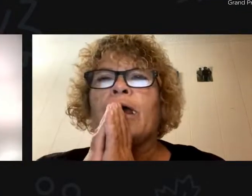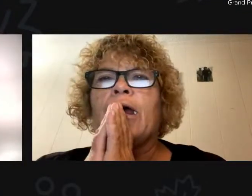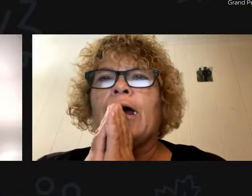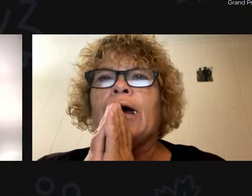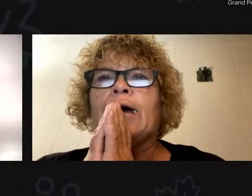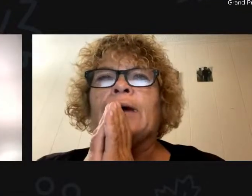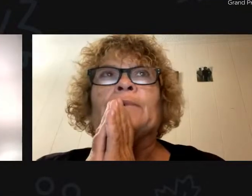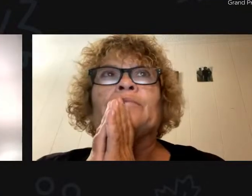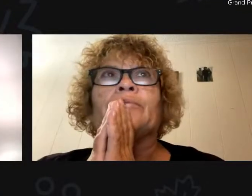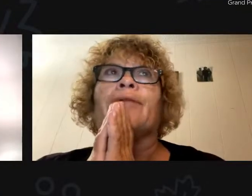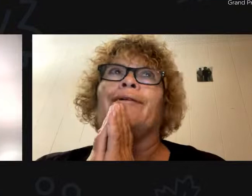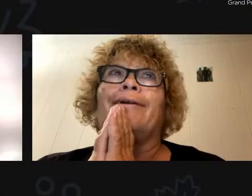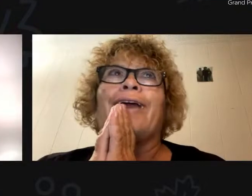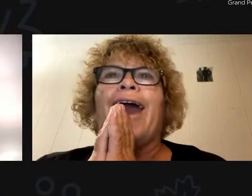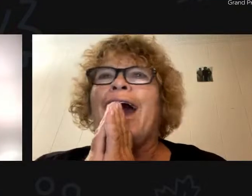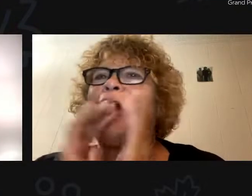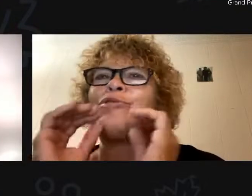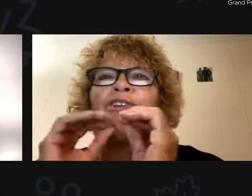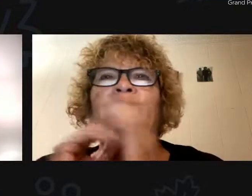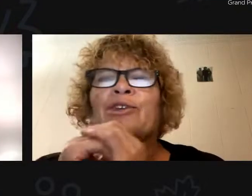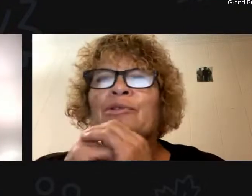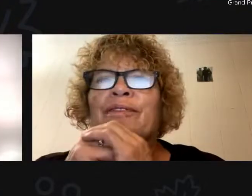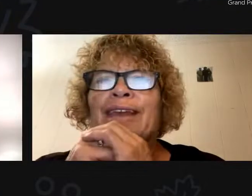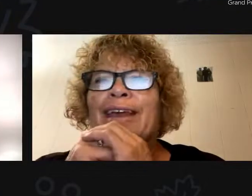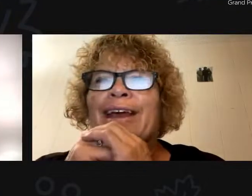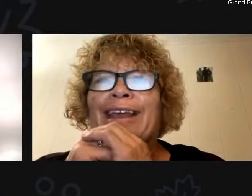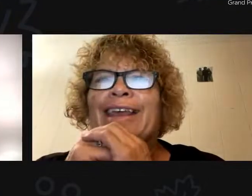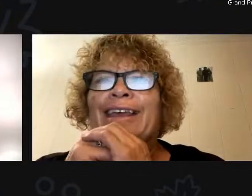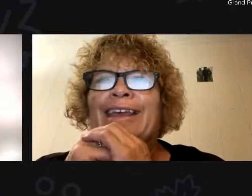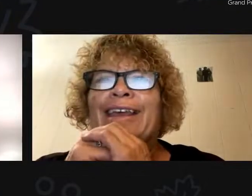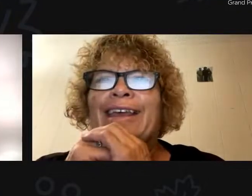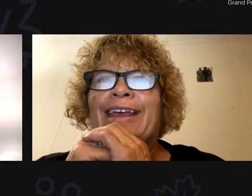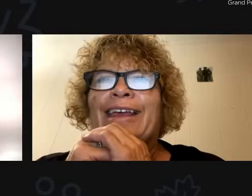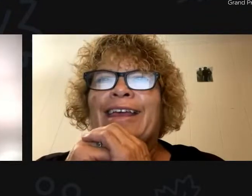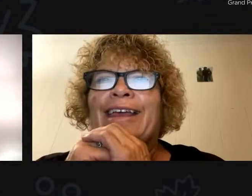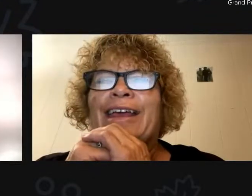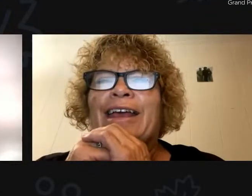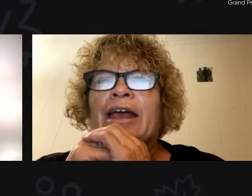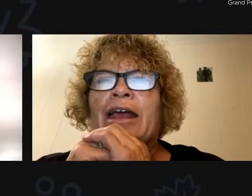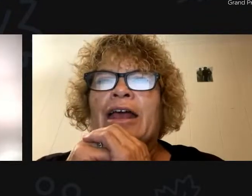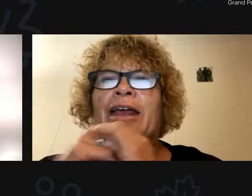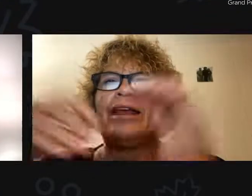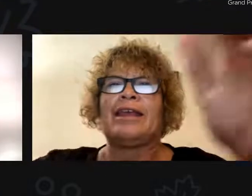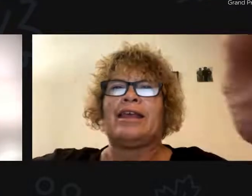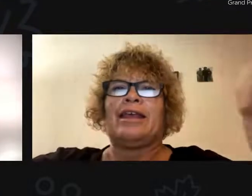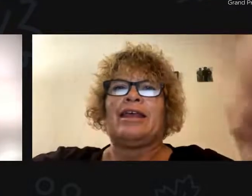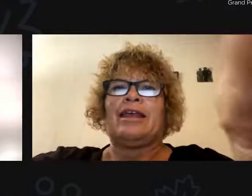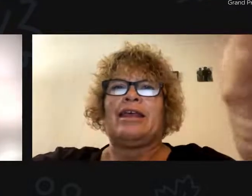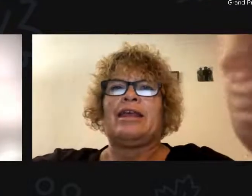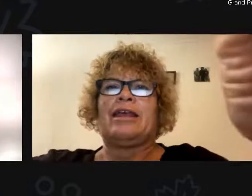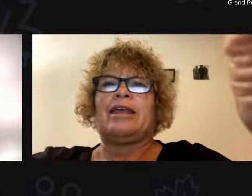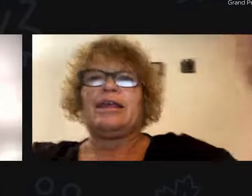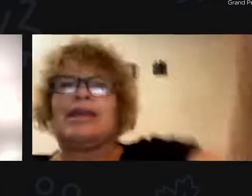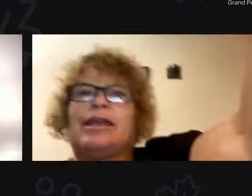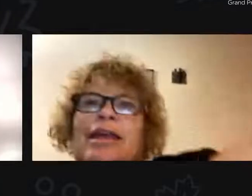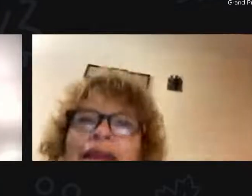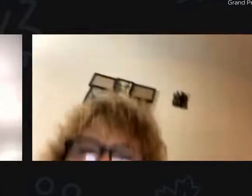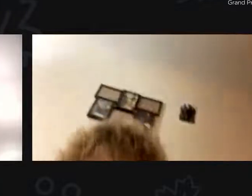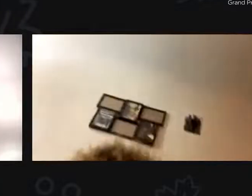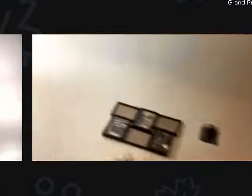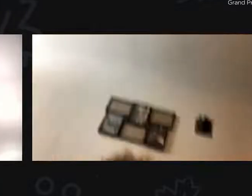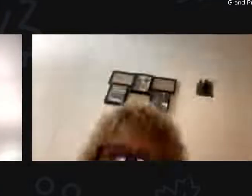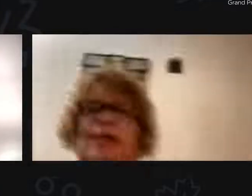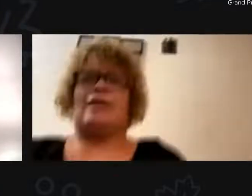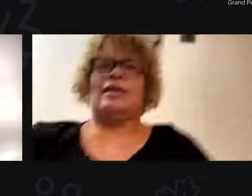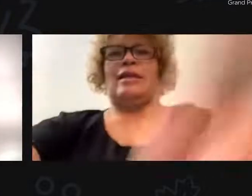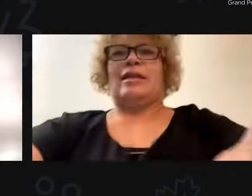phone. That's fine. We're going to go ahead and get started, Rose. We're actually live with the program right now,